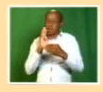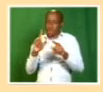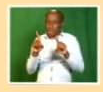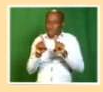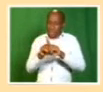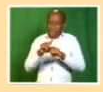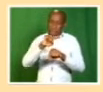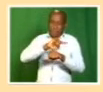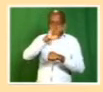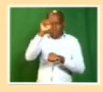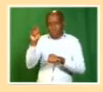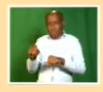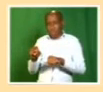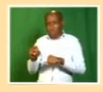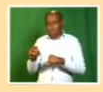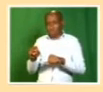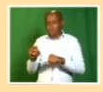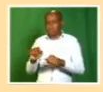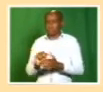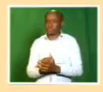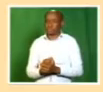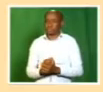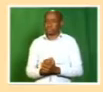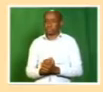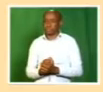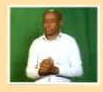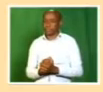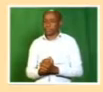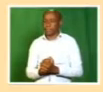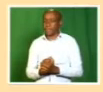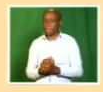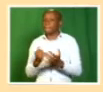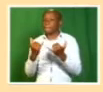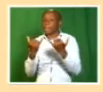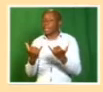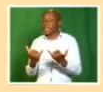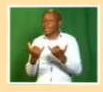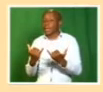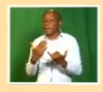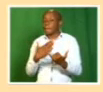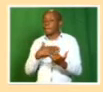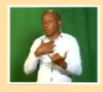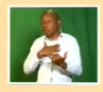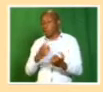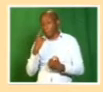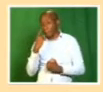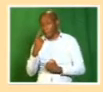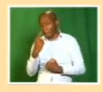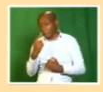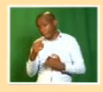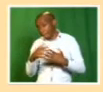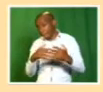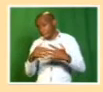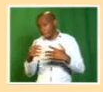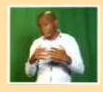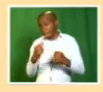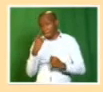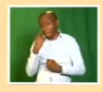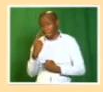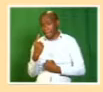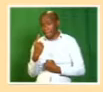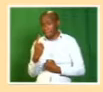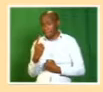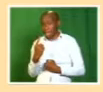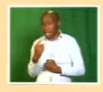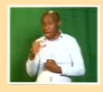look like that. Okay. So I want you to notice something, dear learners at home.